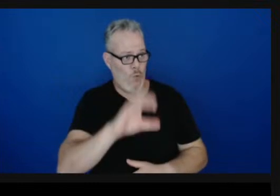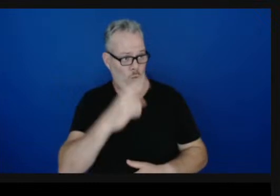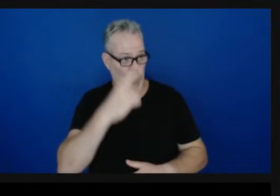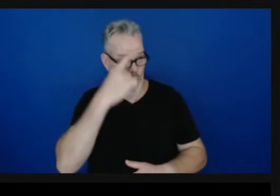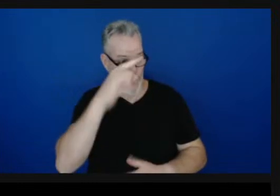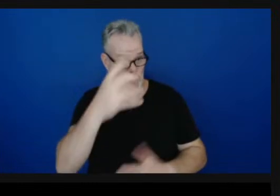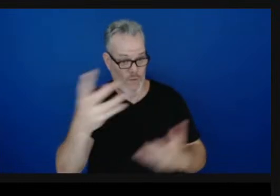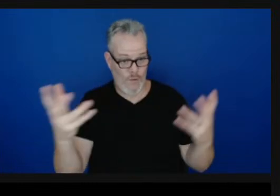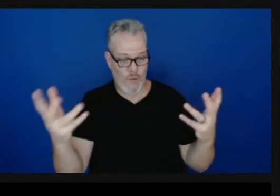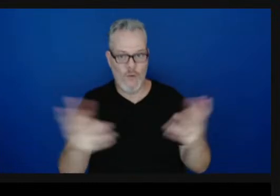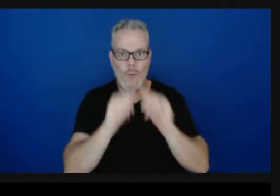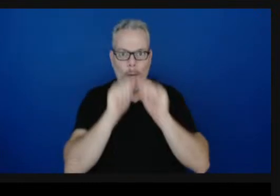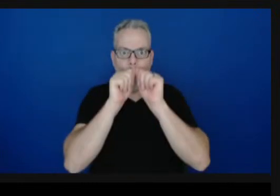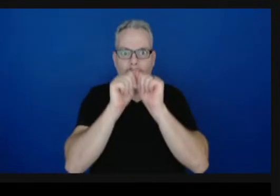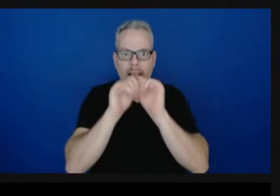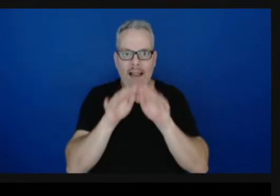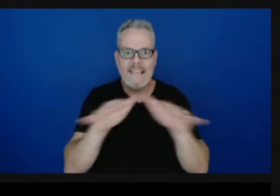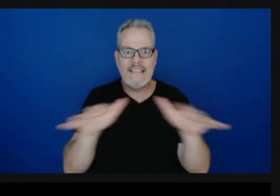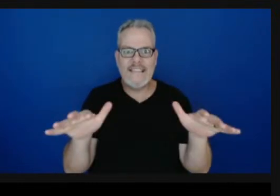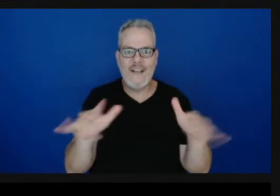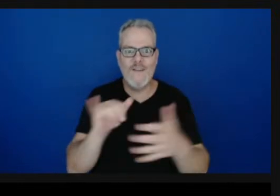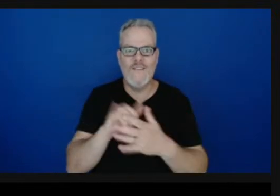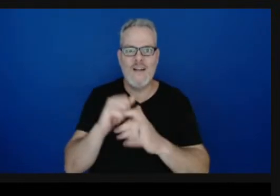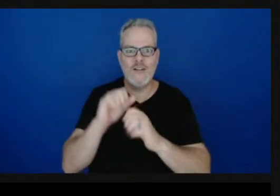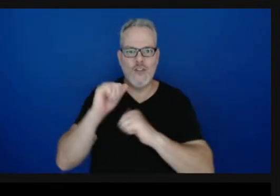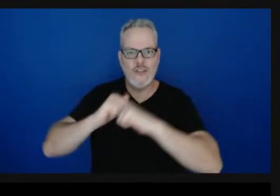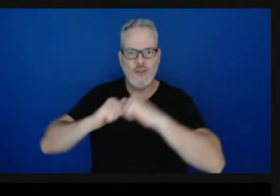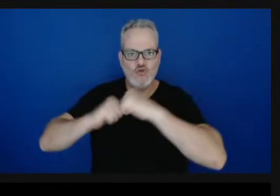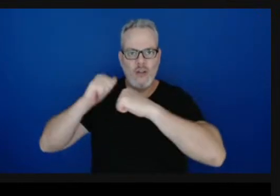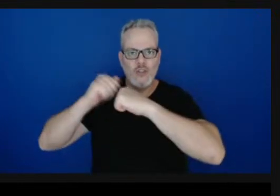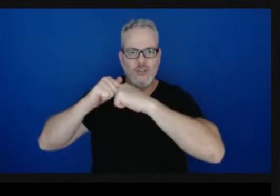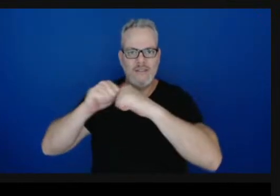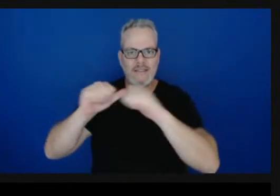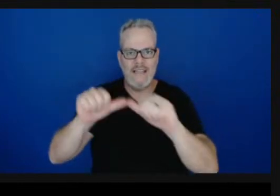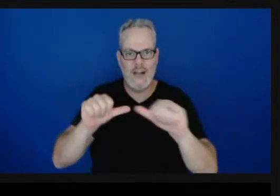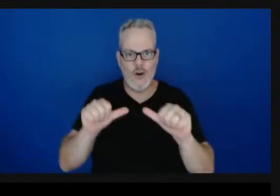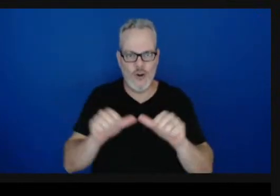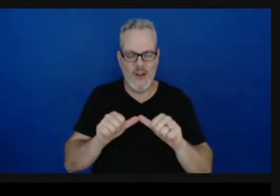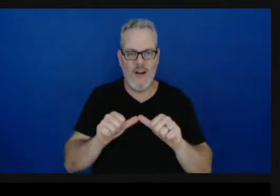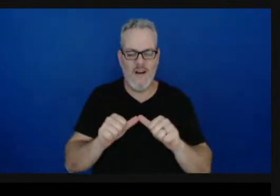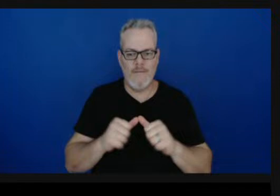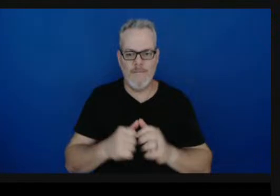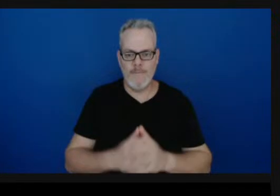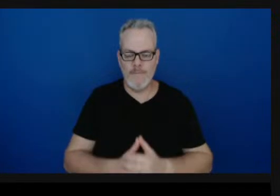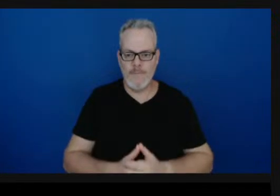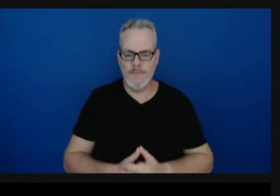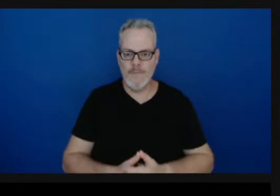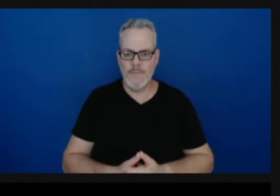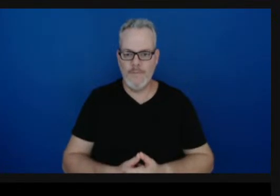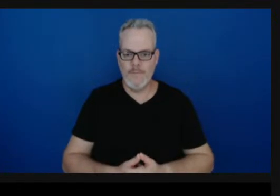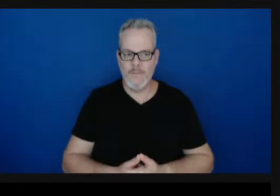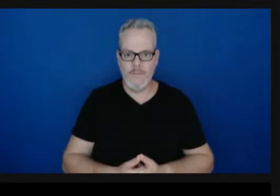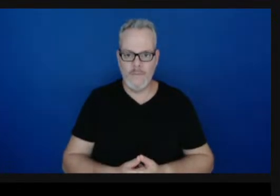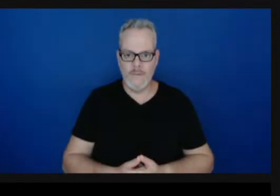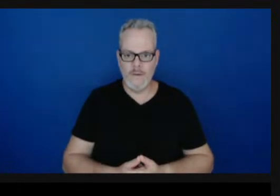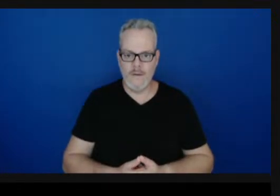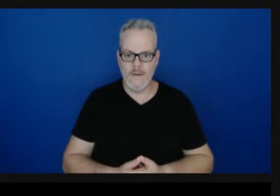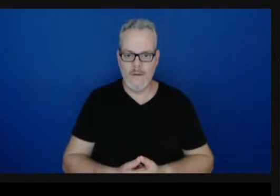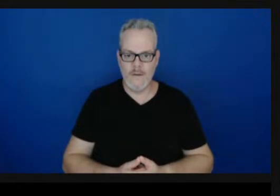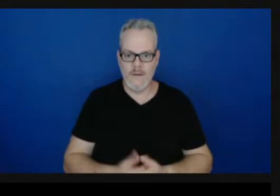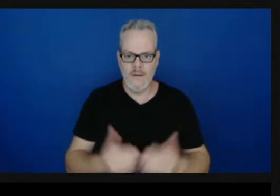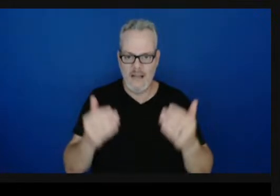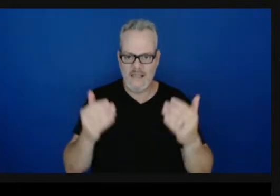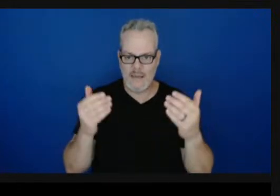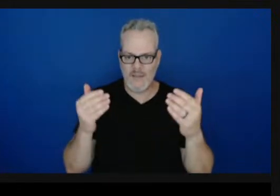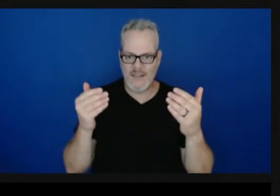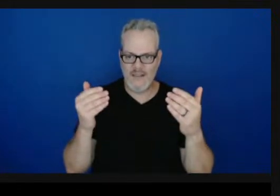blessing, I guess you want to call it, of the construction. Yeah, it was the Four Corners blessing. 32. Yeah. Go ahead and show a little bit